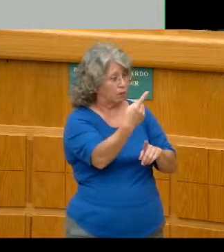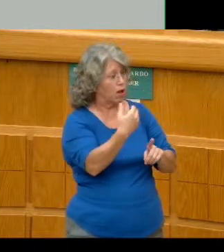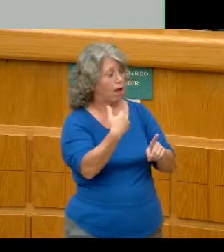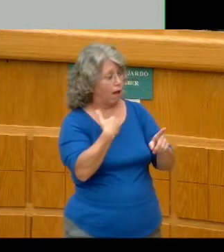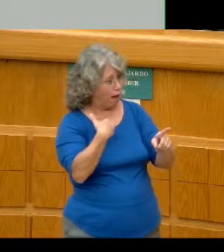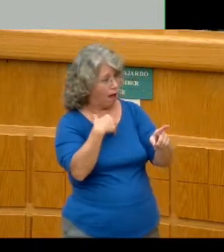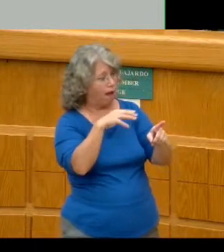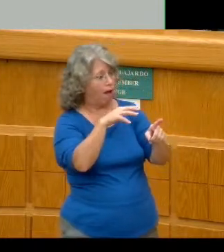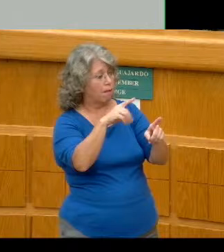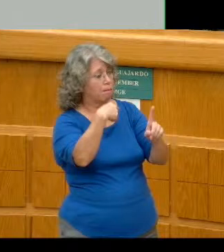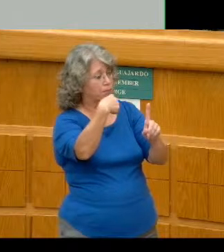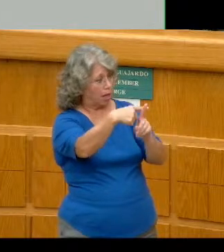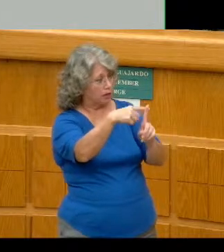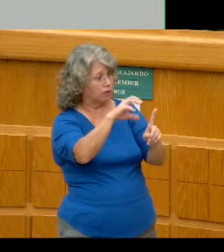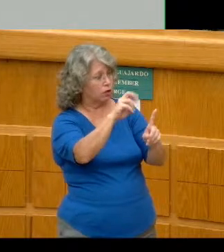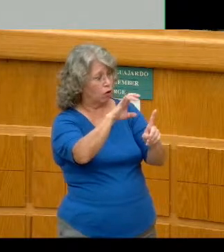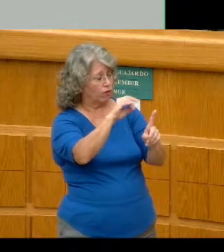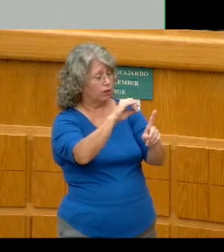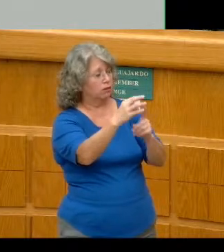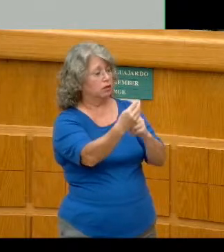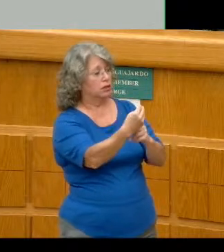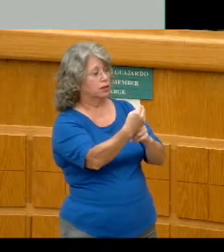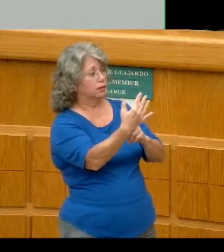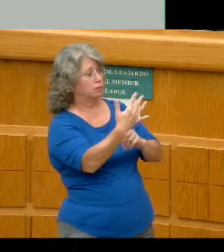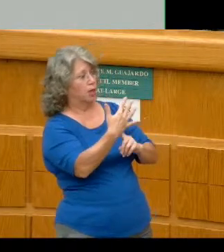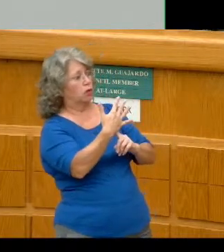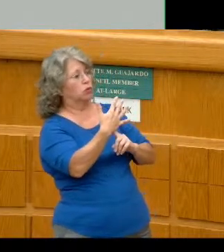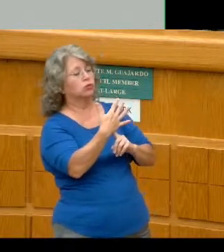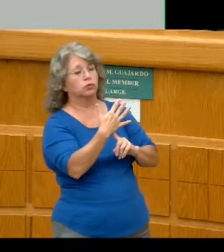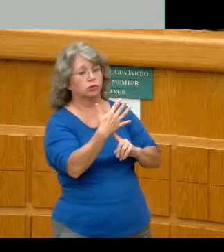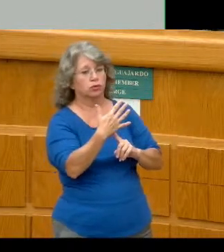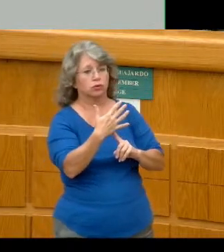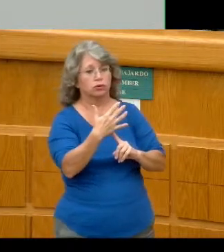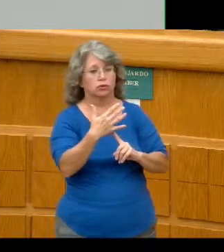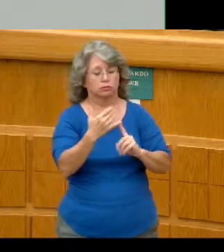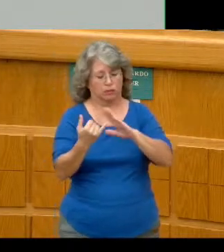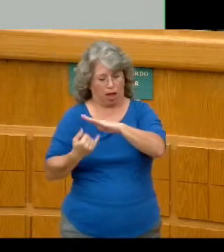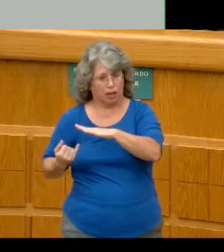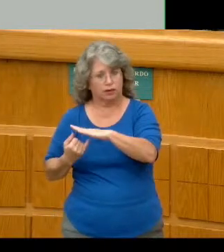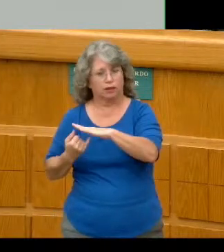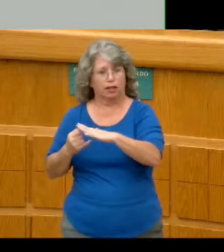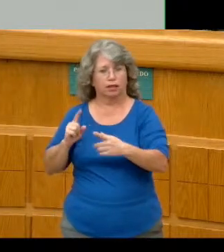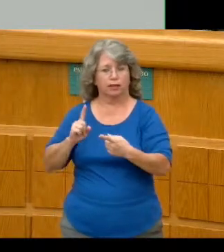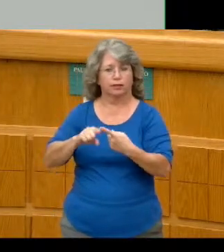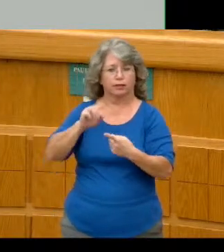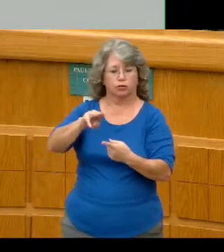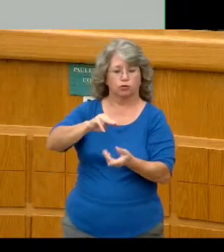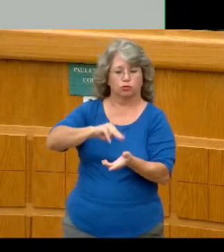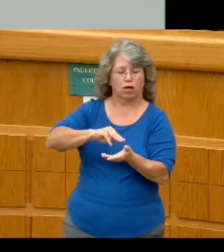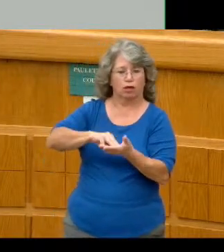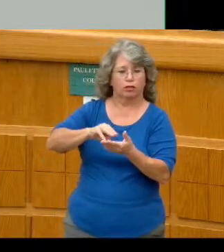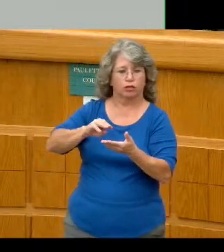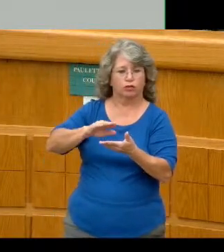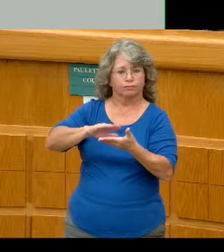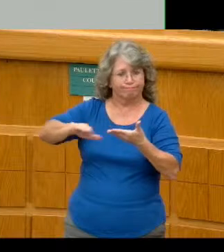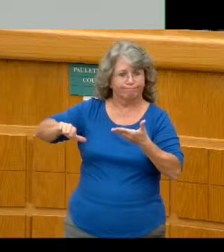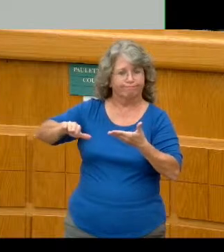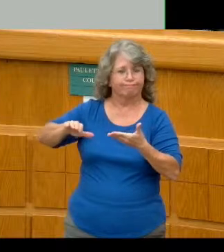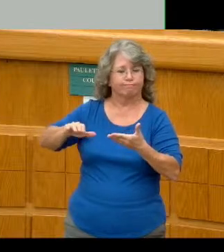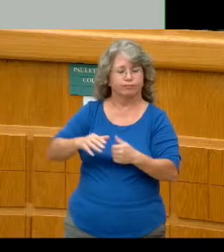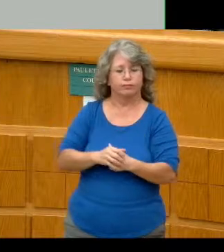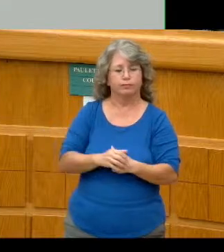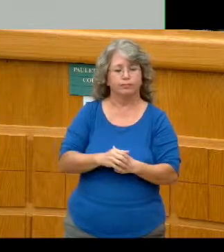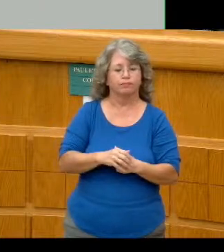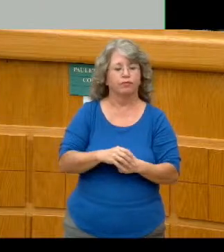has been confirmed to have COVID-19 until you get cleared by your medical professional. We have school restrictions, but